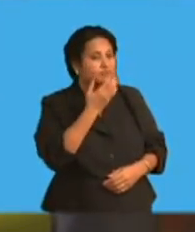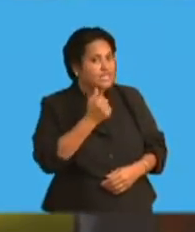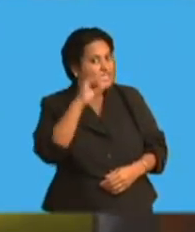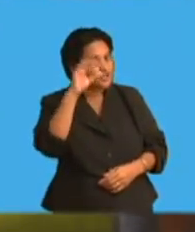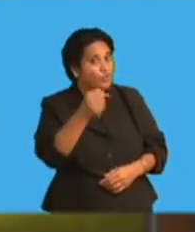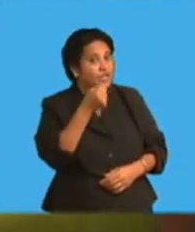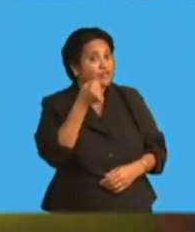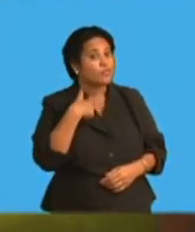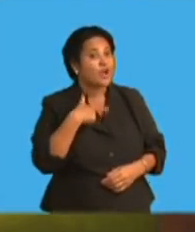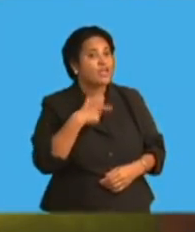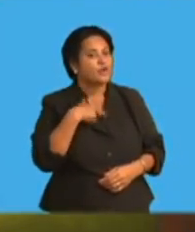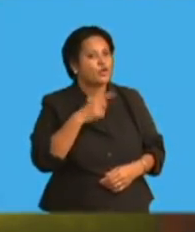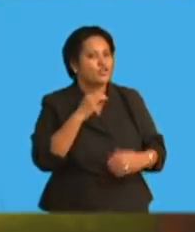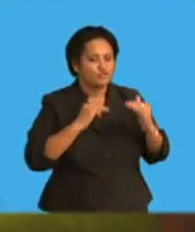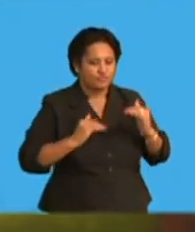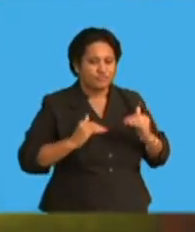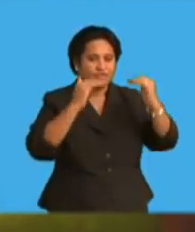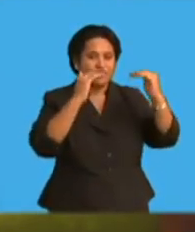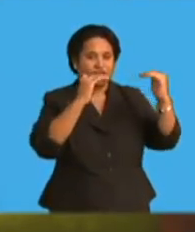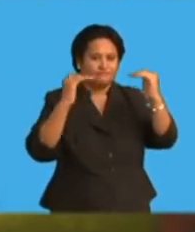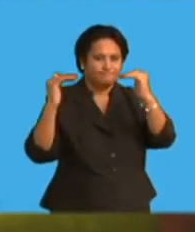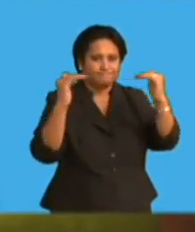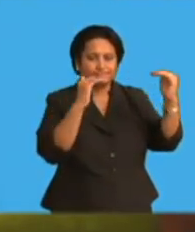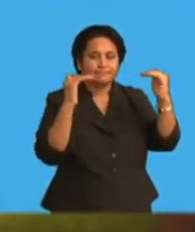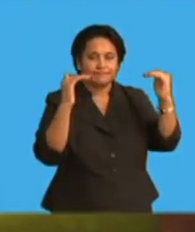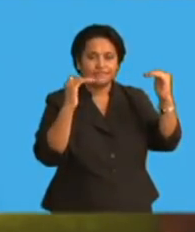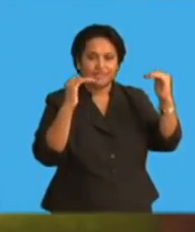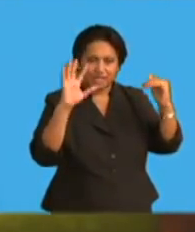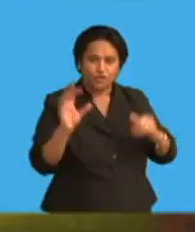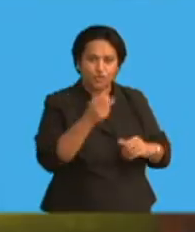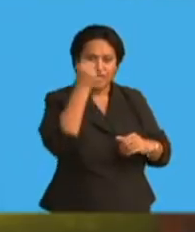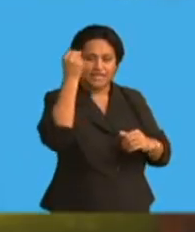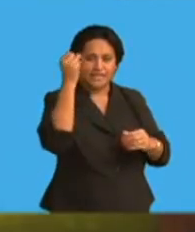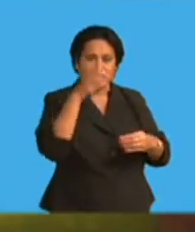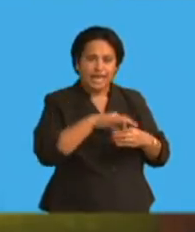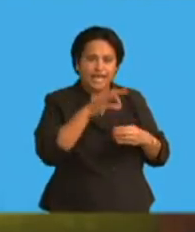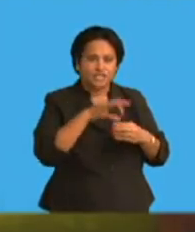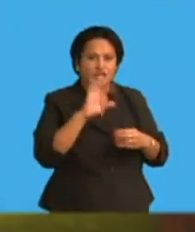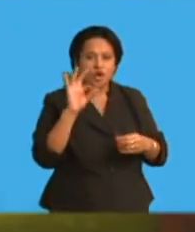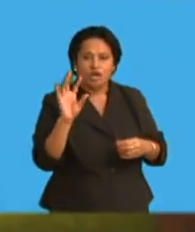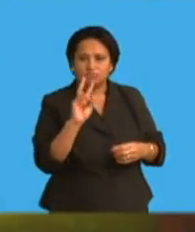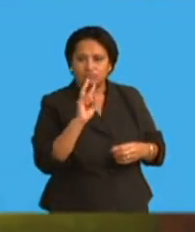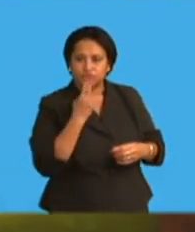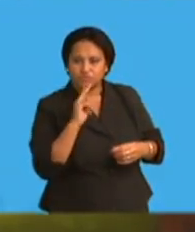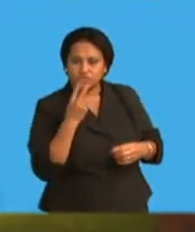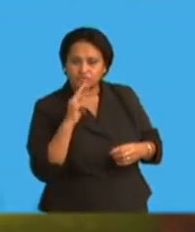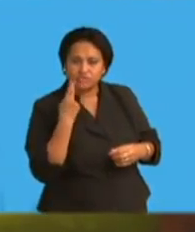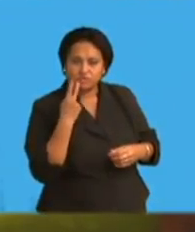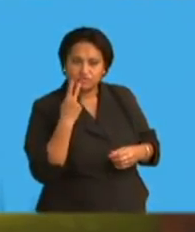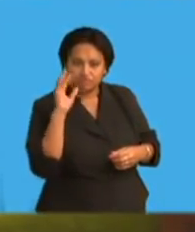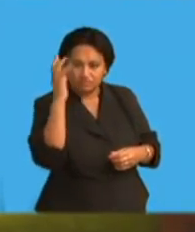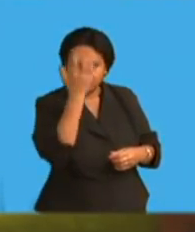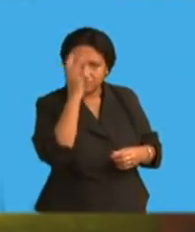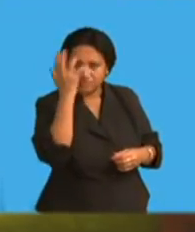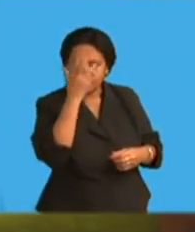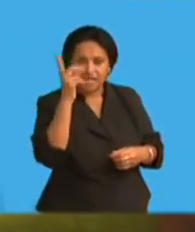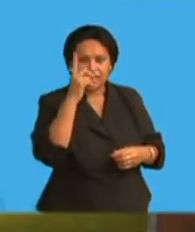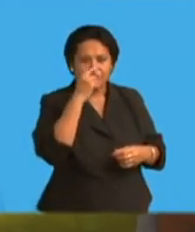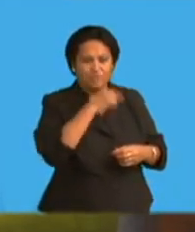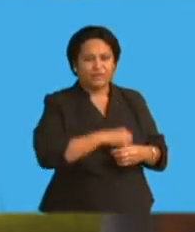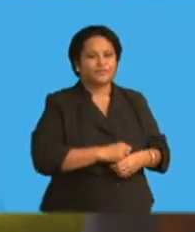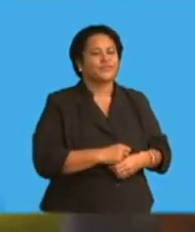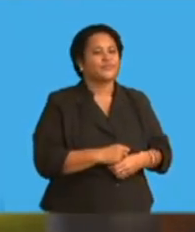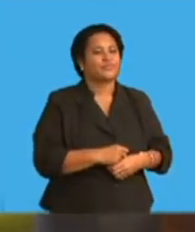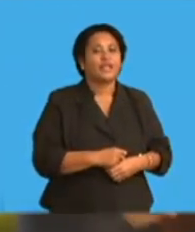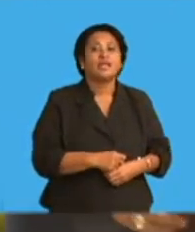because you know you want it fair and square and straight, not by duping the people of people. So, Honourable Madam Speaker,